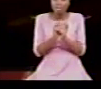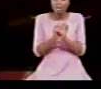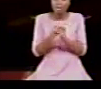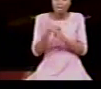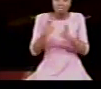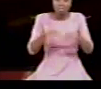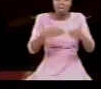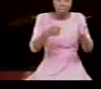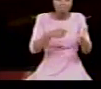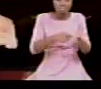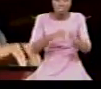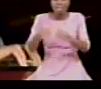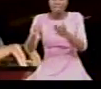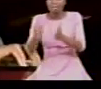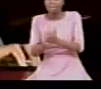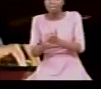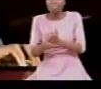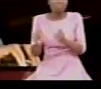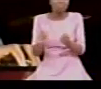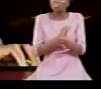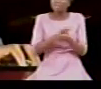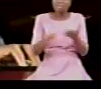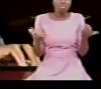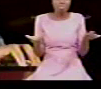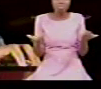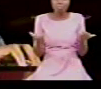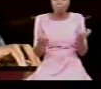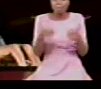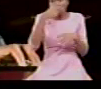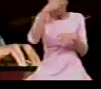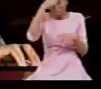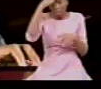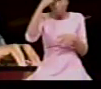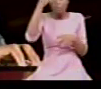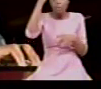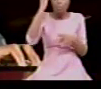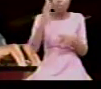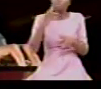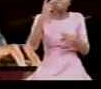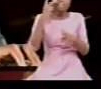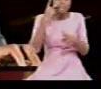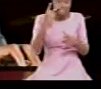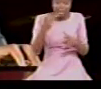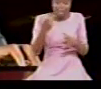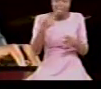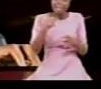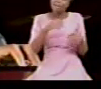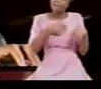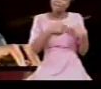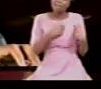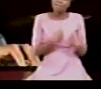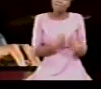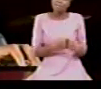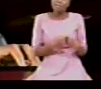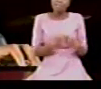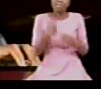I gave cow, all rubbish. But God sees the core, the hearts,